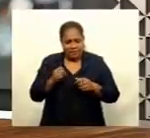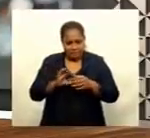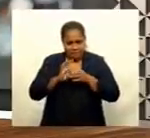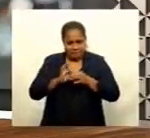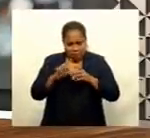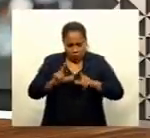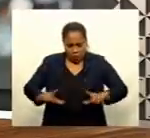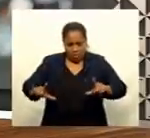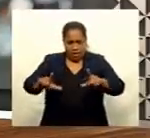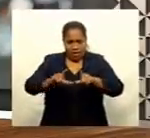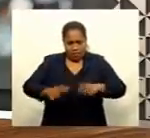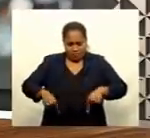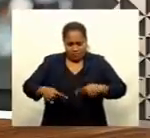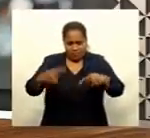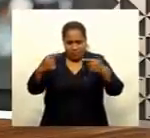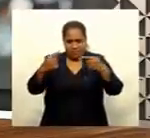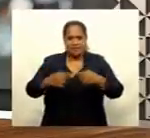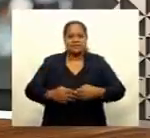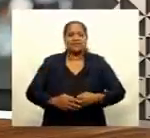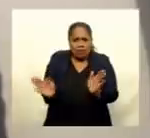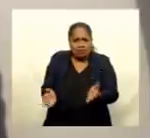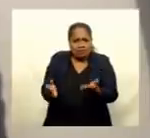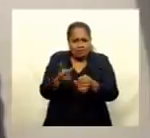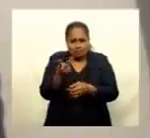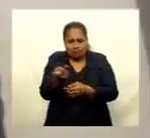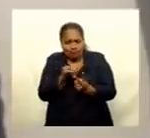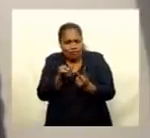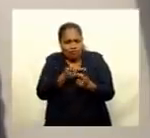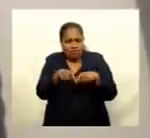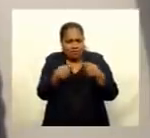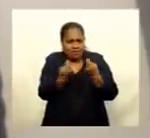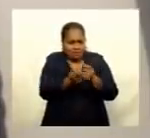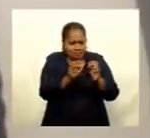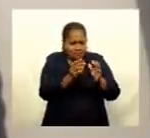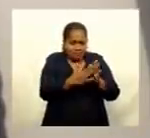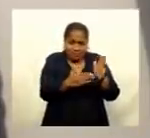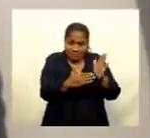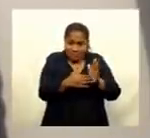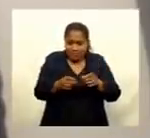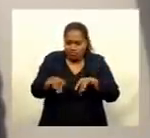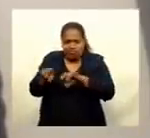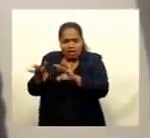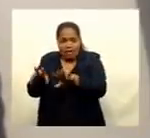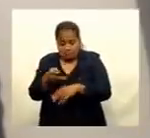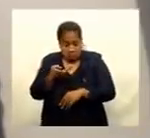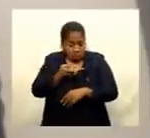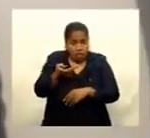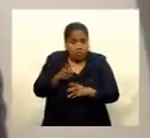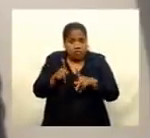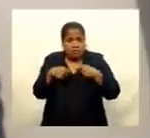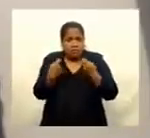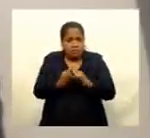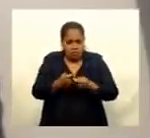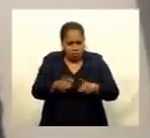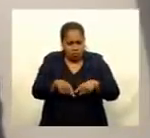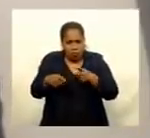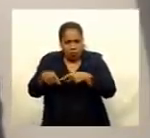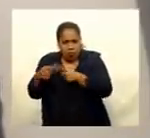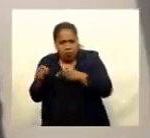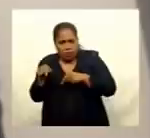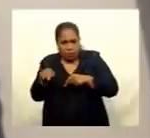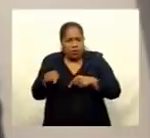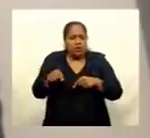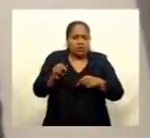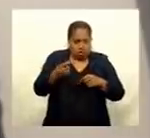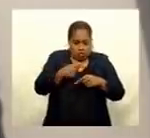local competitions. Tale Matarakula reports. Teams have different qualities, but they also have different weaknesses as well. And that's what